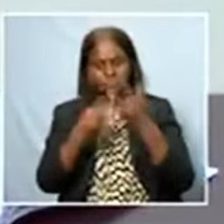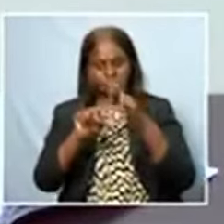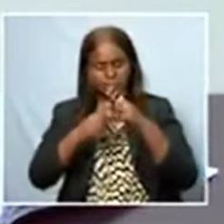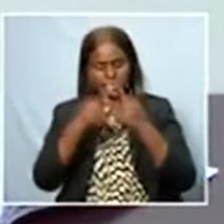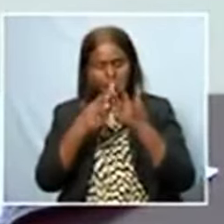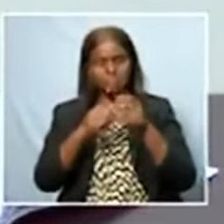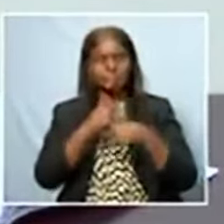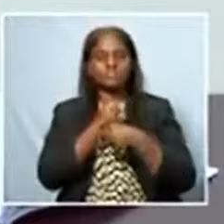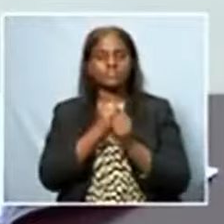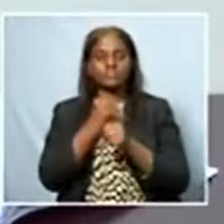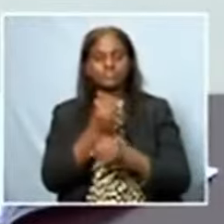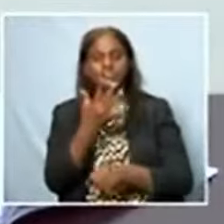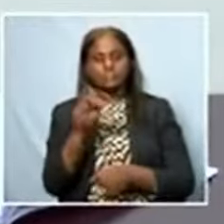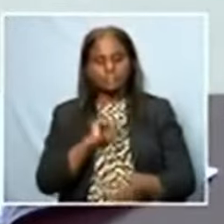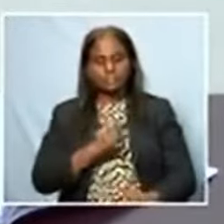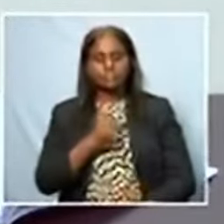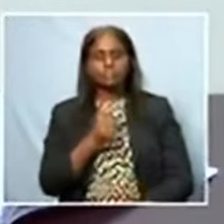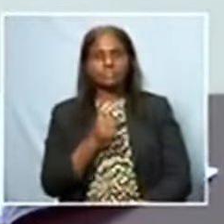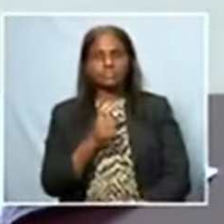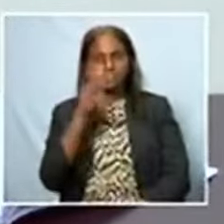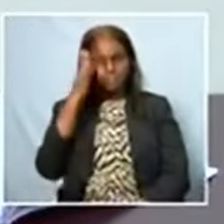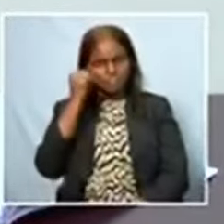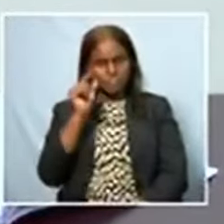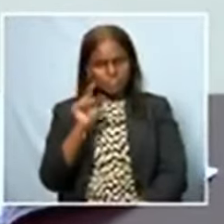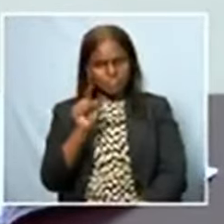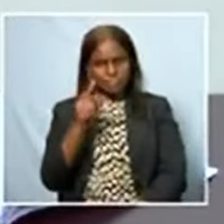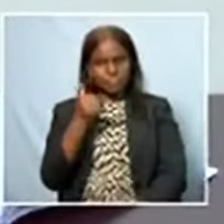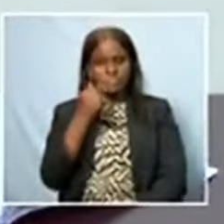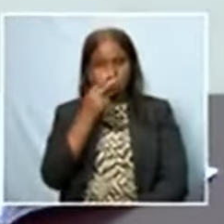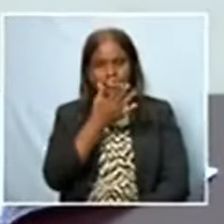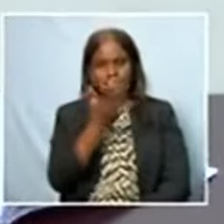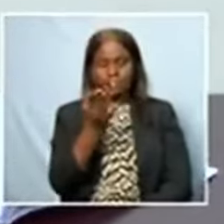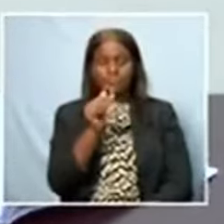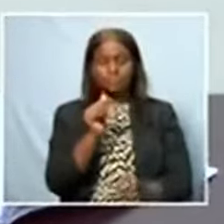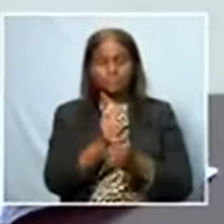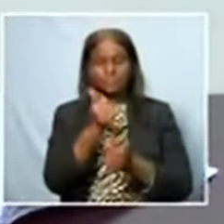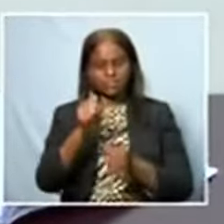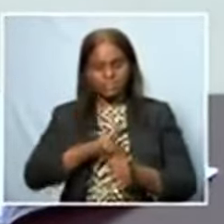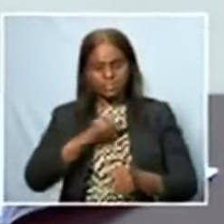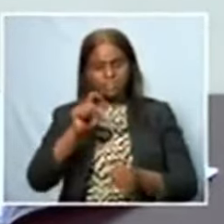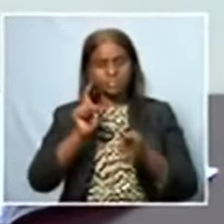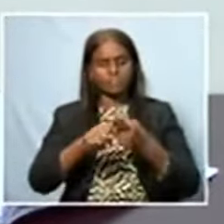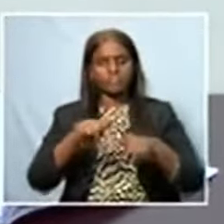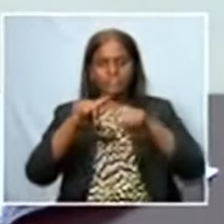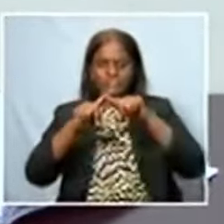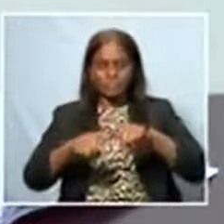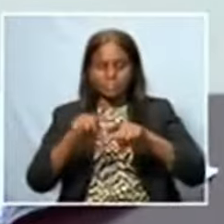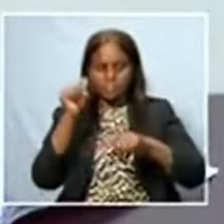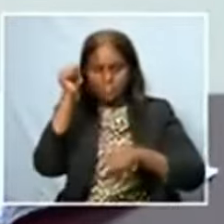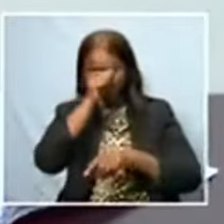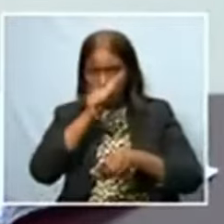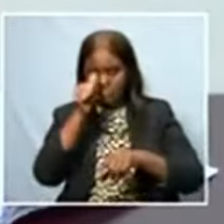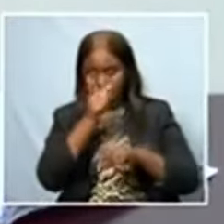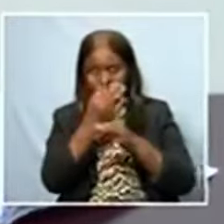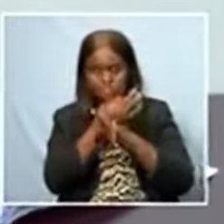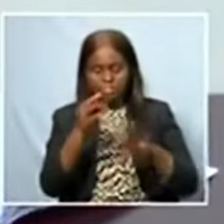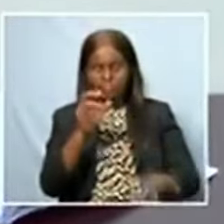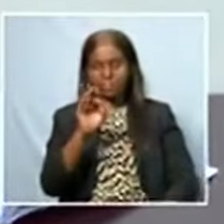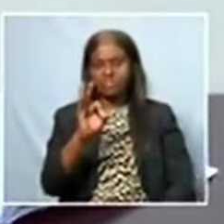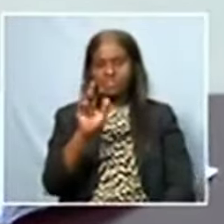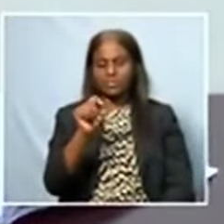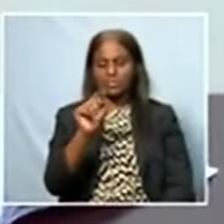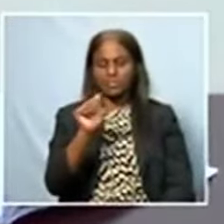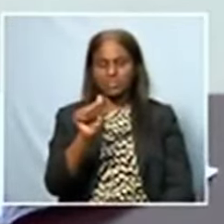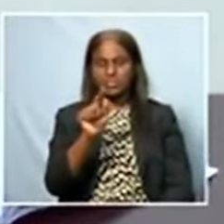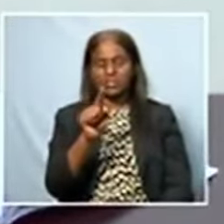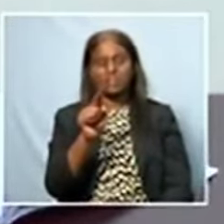manufacturing our products as a country. Why is this being looked at? Among others, we need to leverage on the Africa Continental Free Trade area that we're